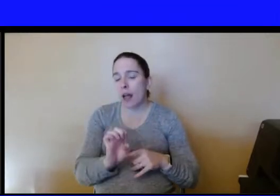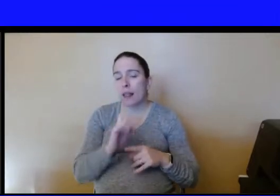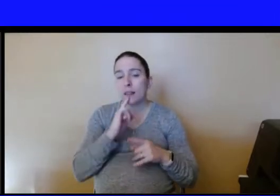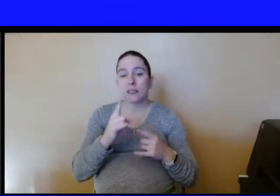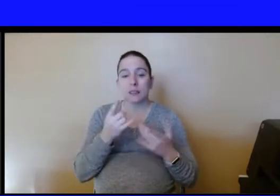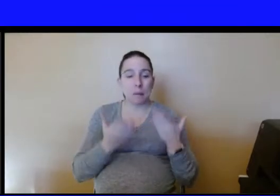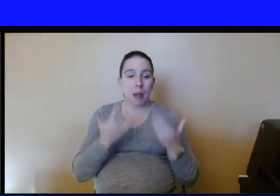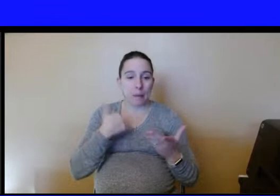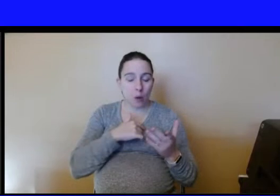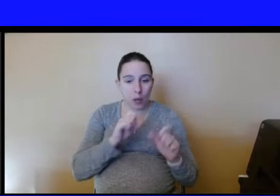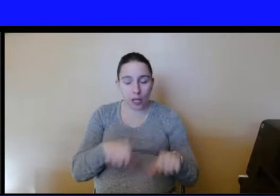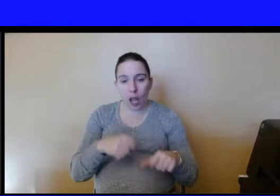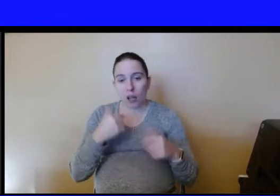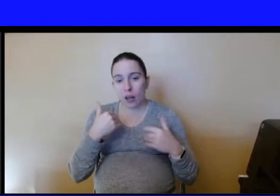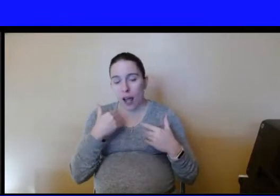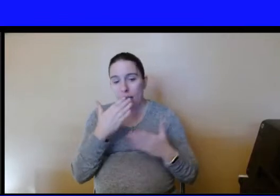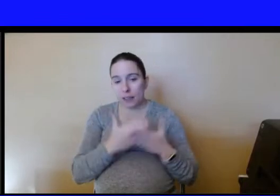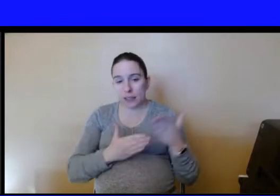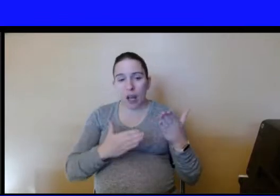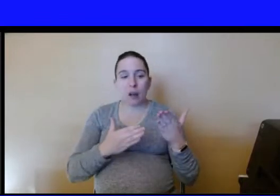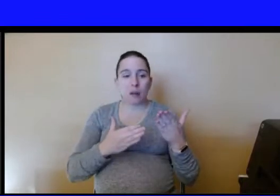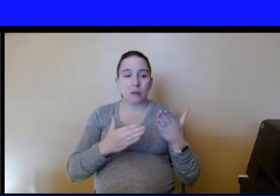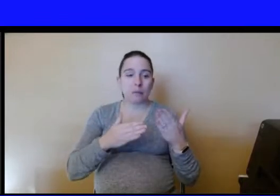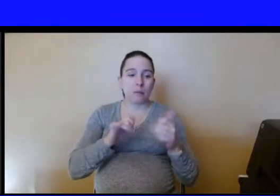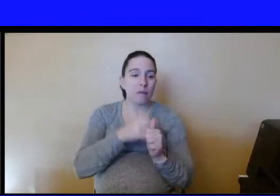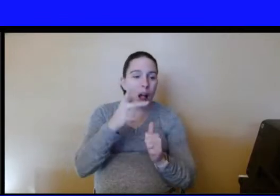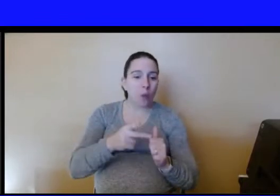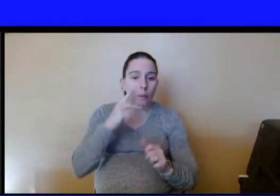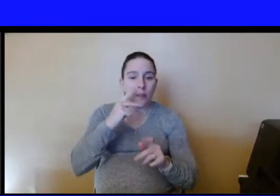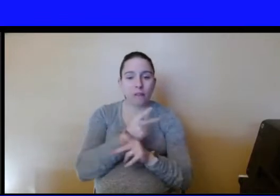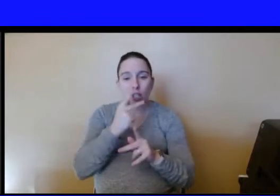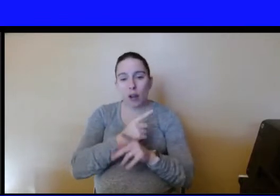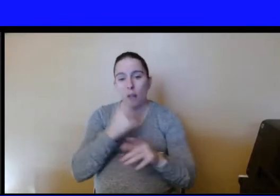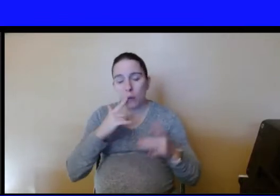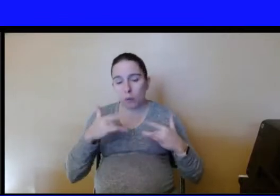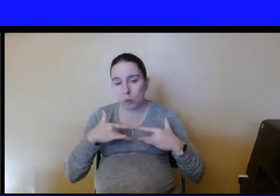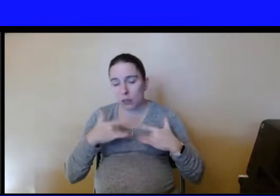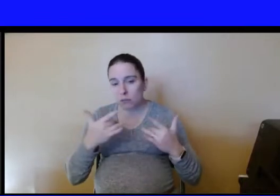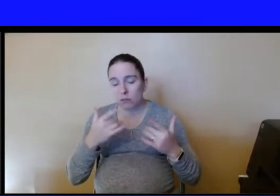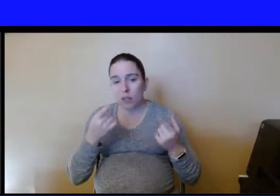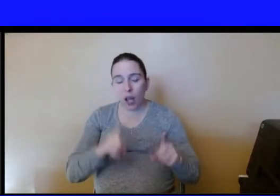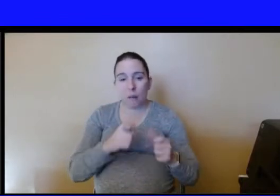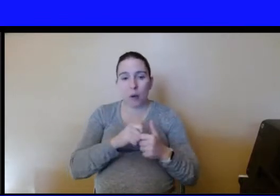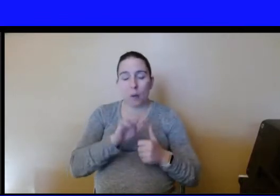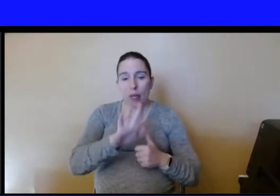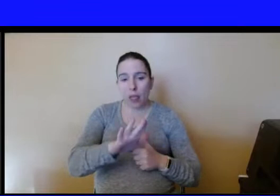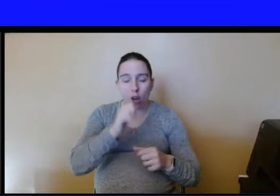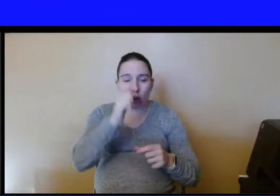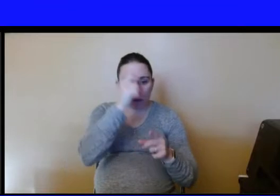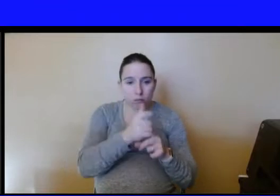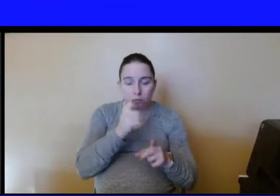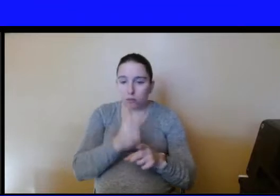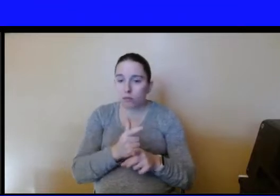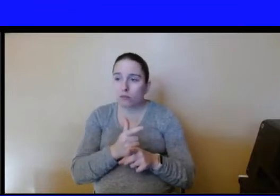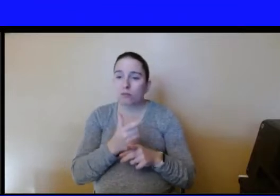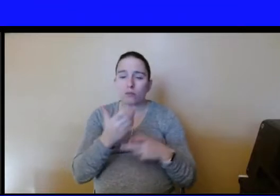victims but are treated poorly. So it's like a family-oriented approach as well.